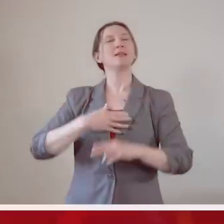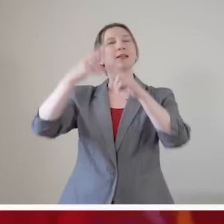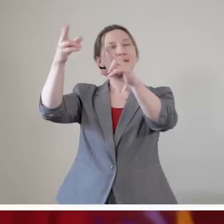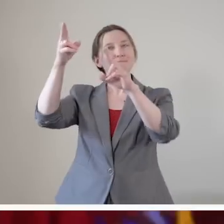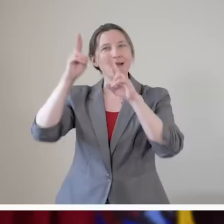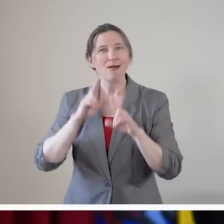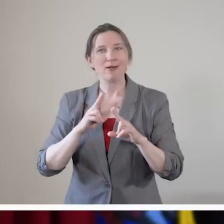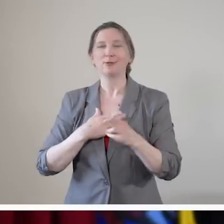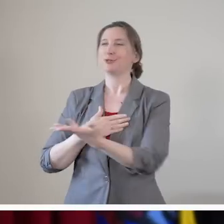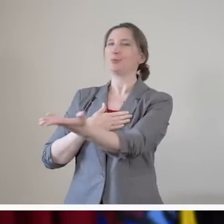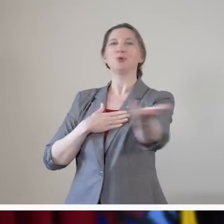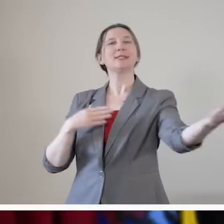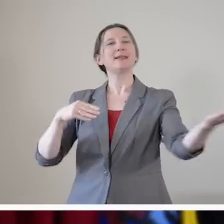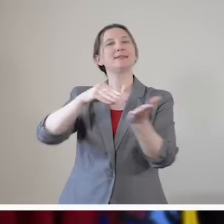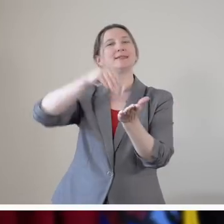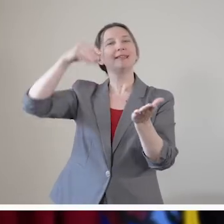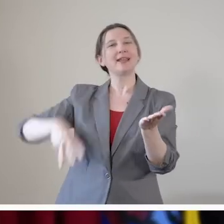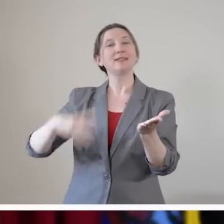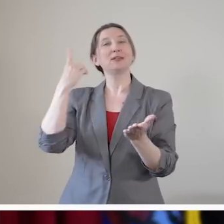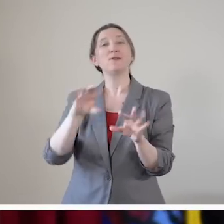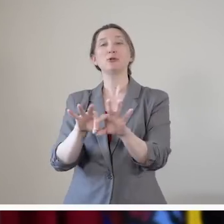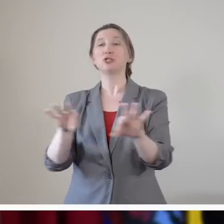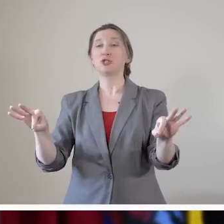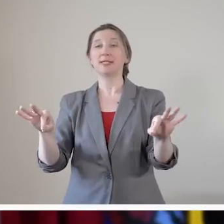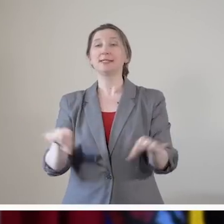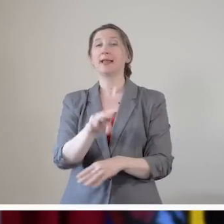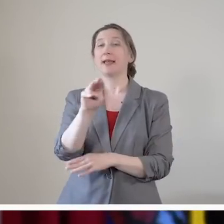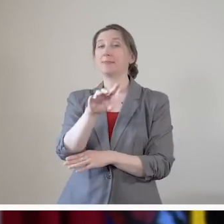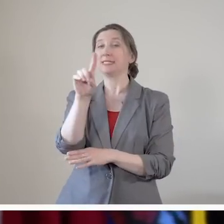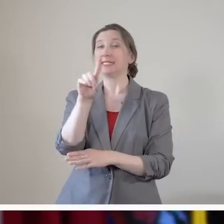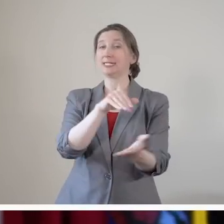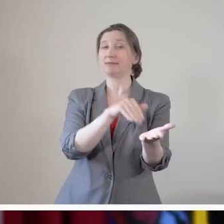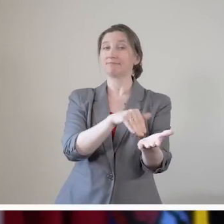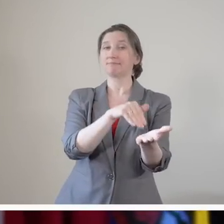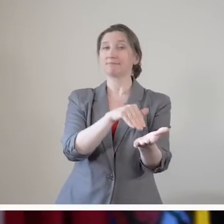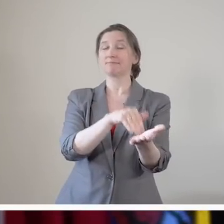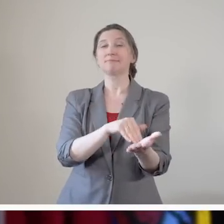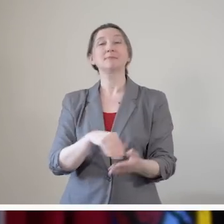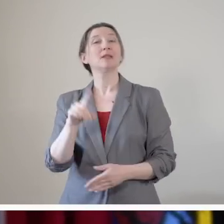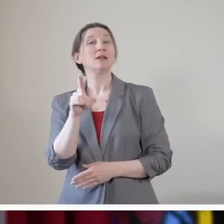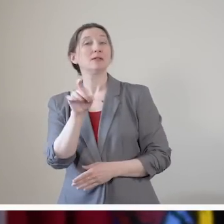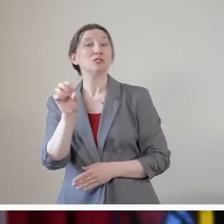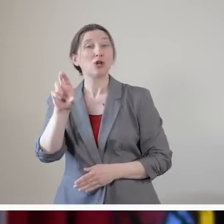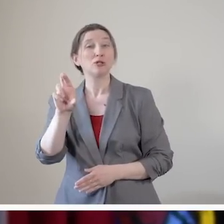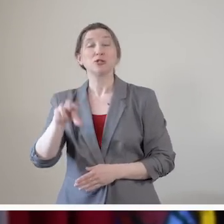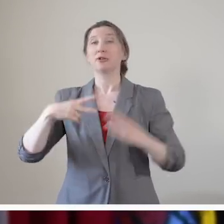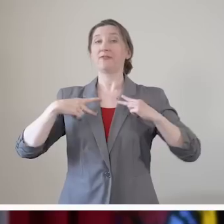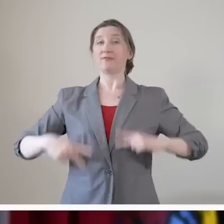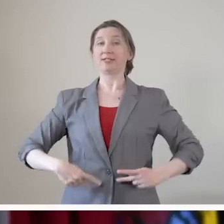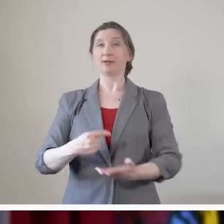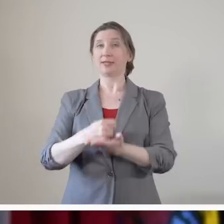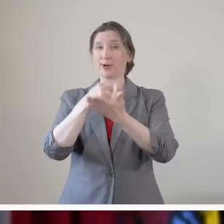Chancellor Blank, it is my honor to present the candidates for the degrees Doctor of Medicine, Doctor of Physical